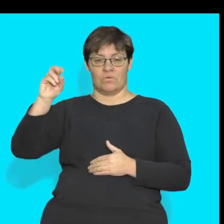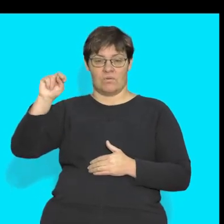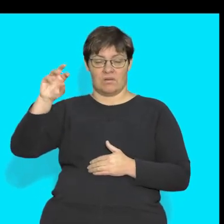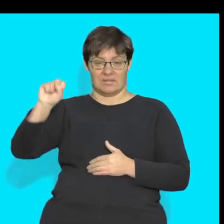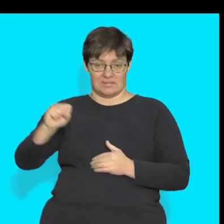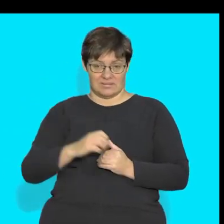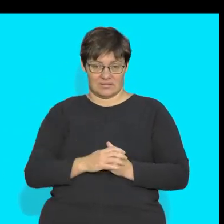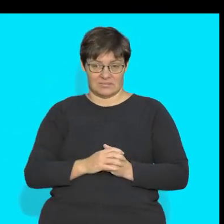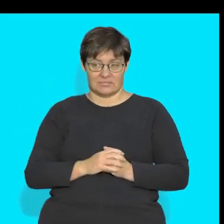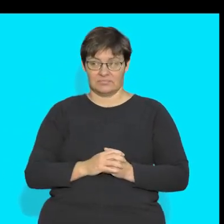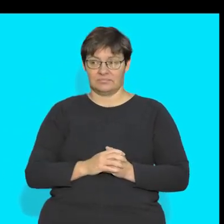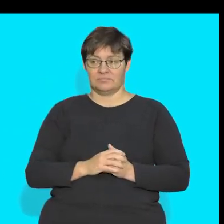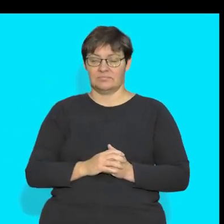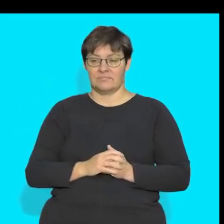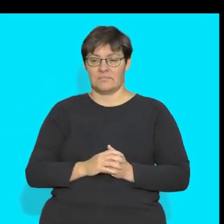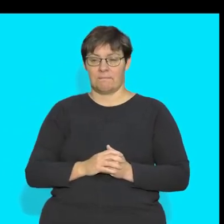photons.